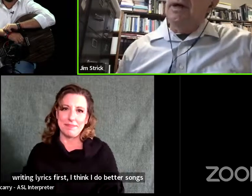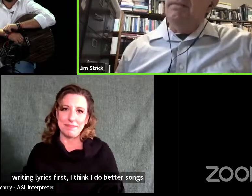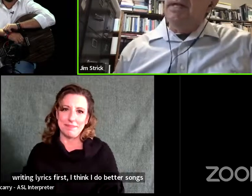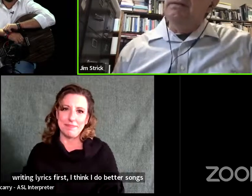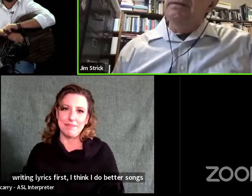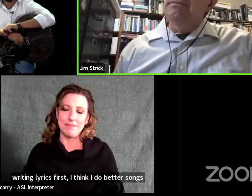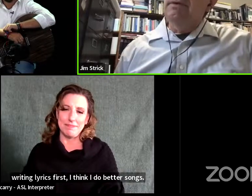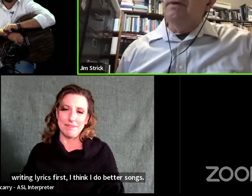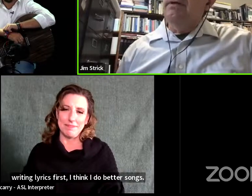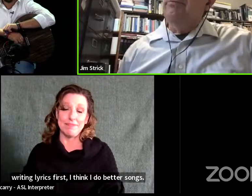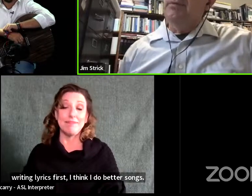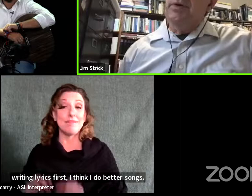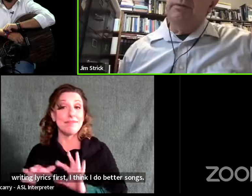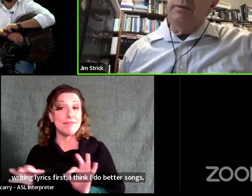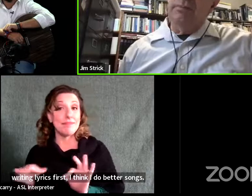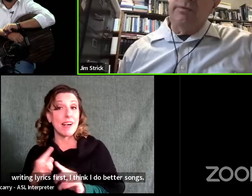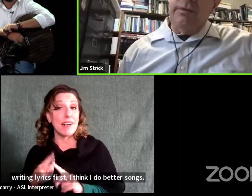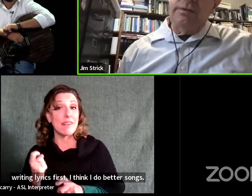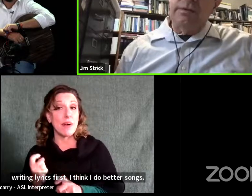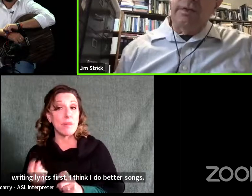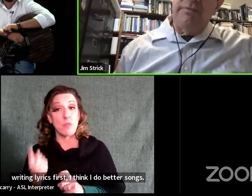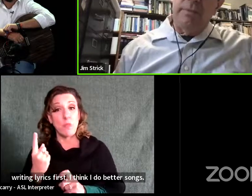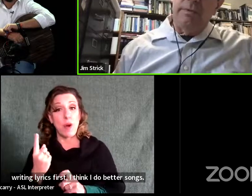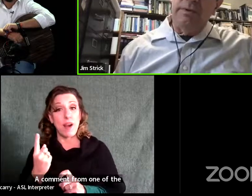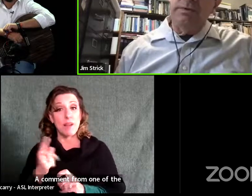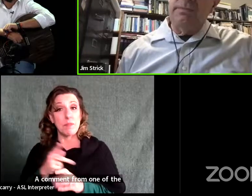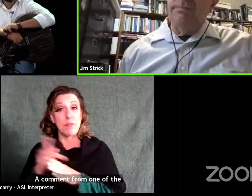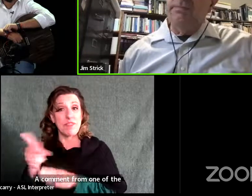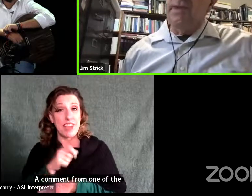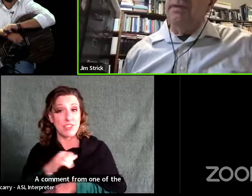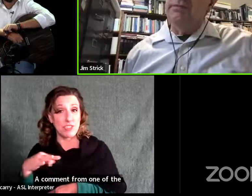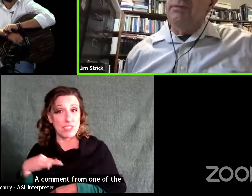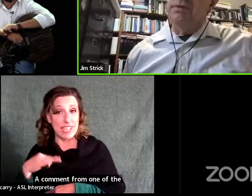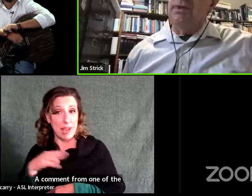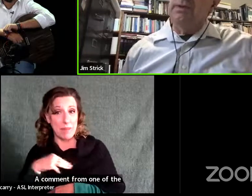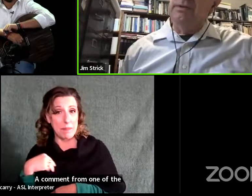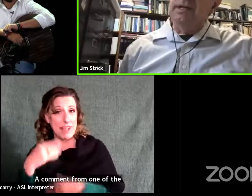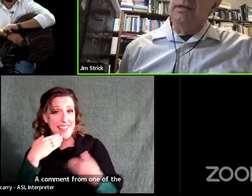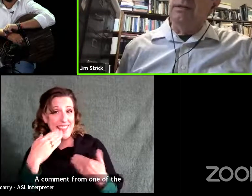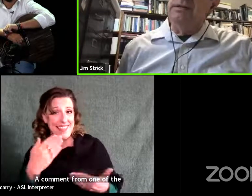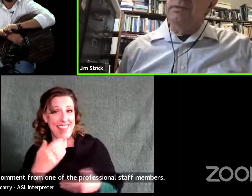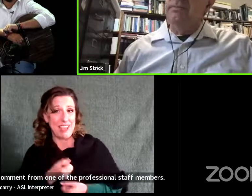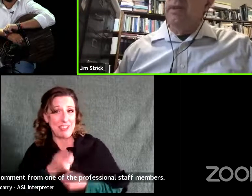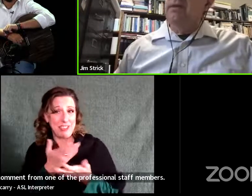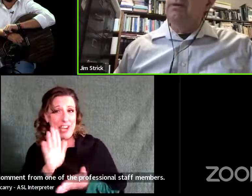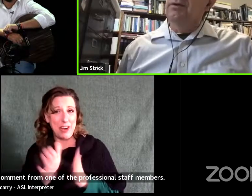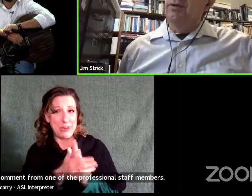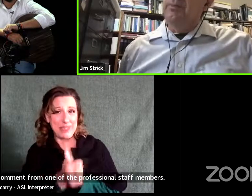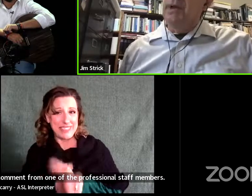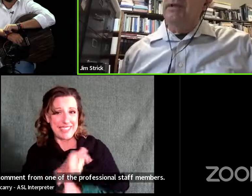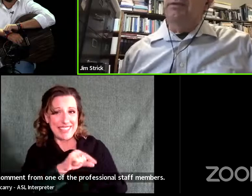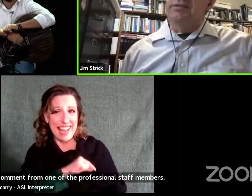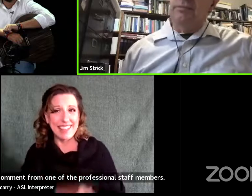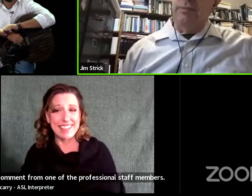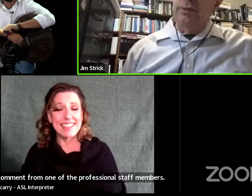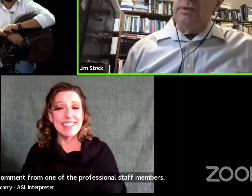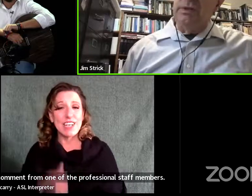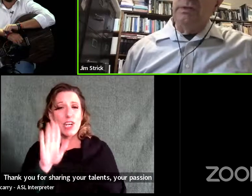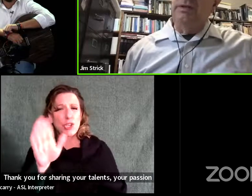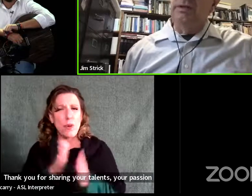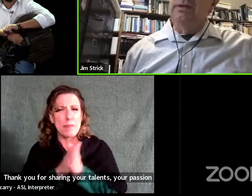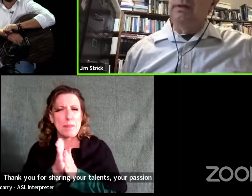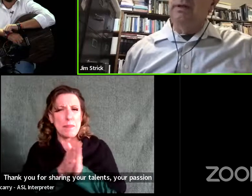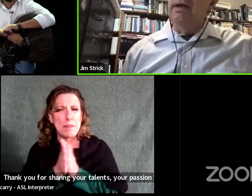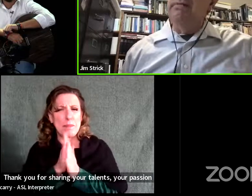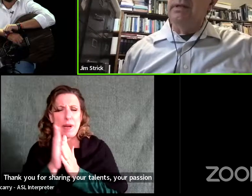A comment from one of the professional staff members. Thank you for sharing your talents. Your passion for music